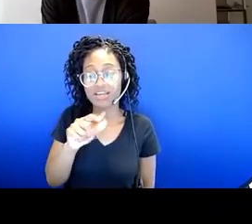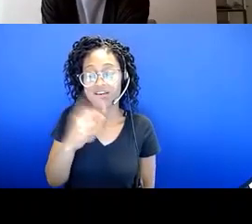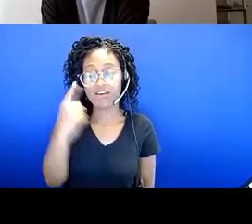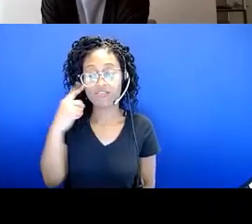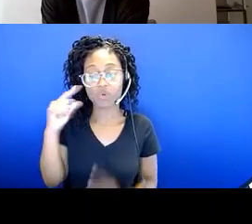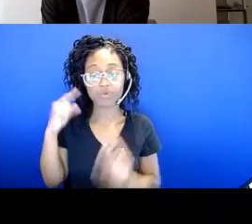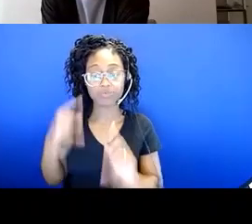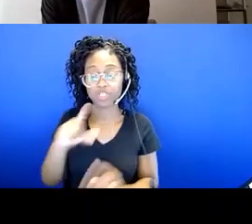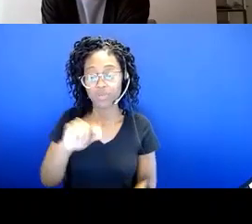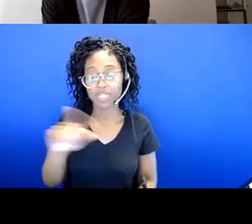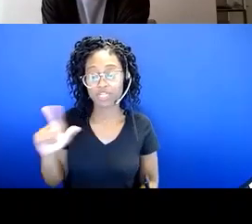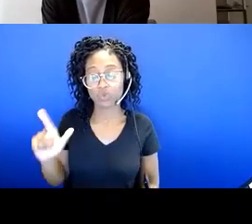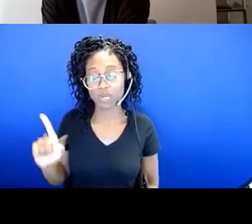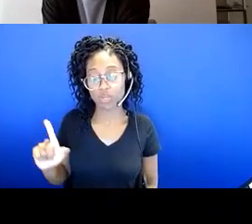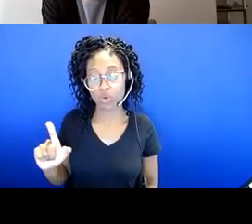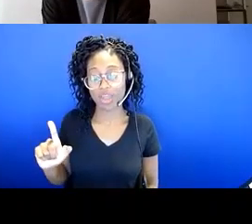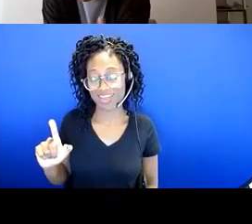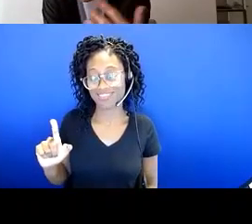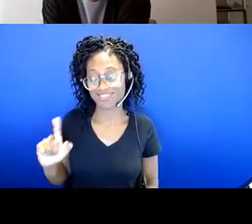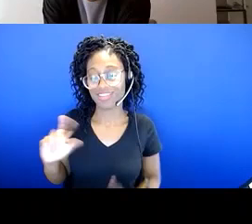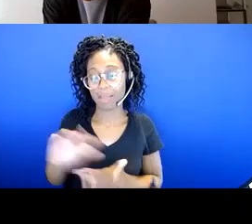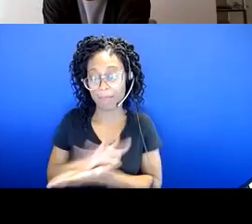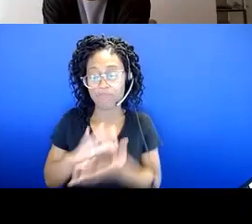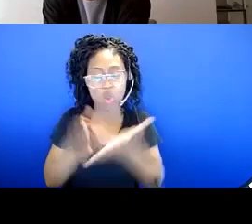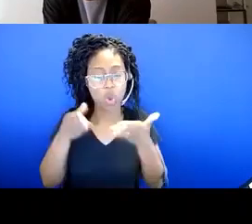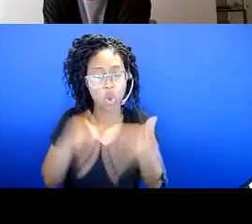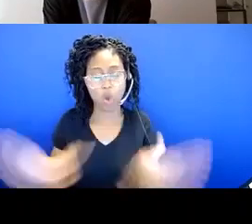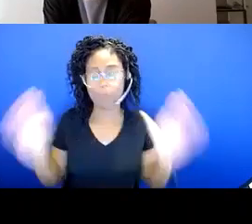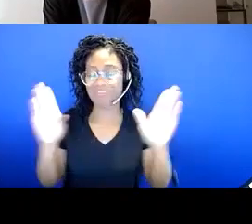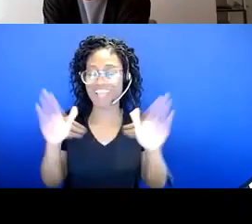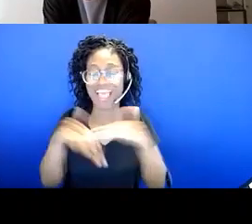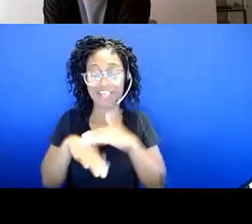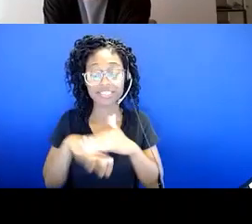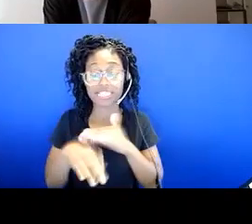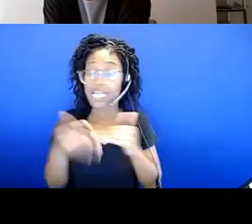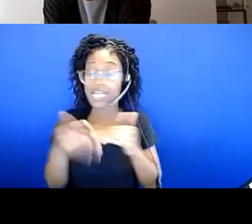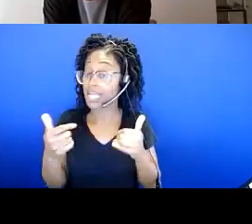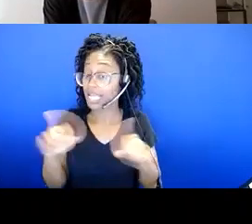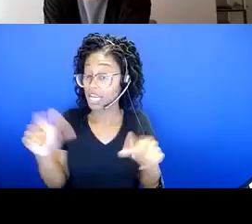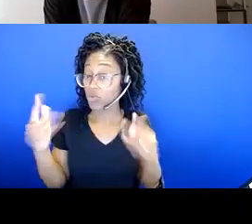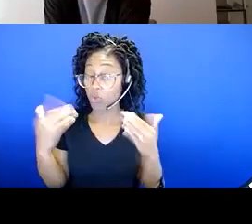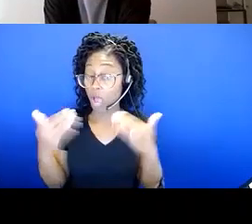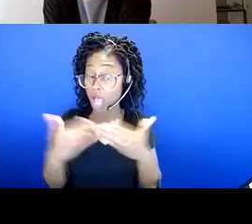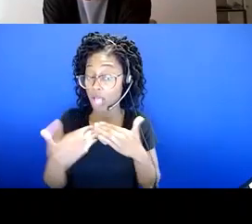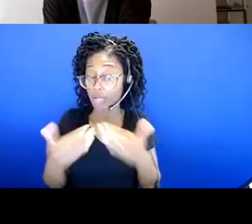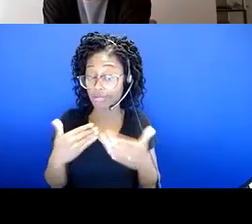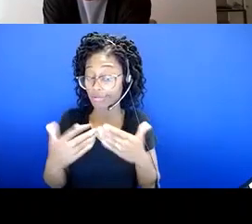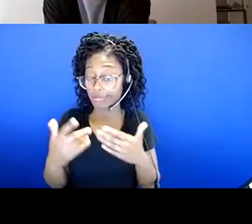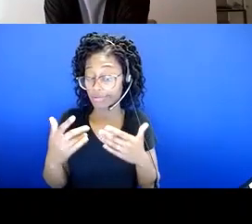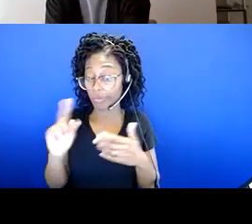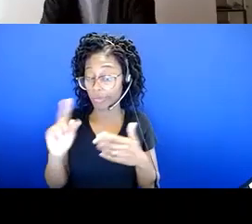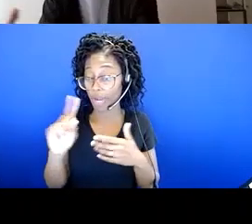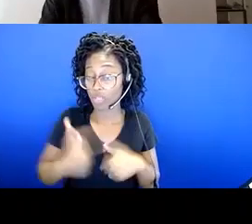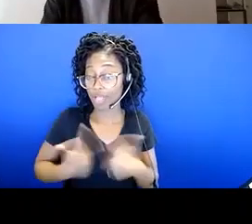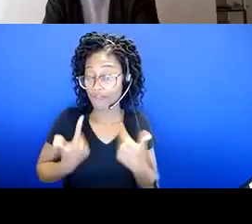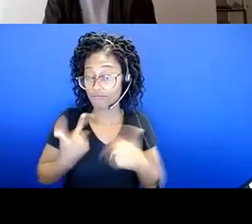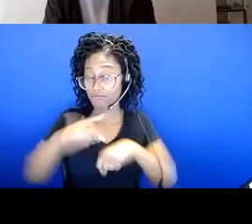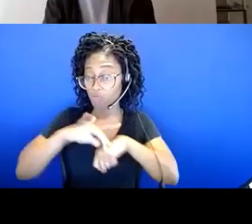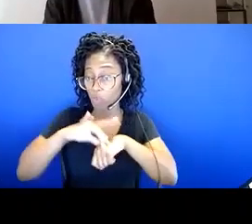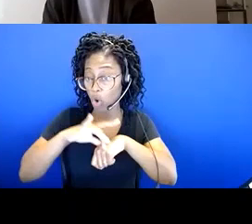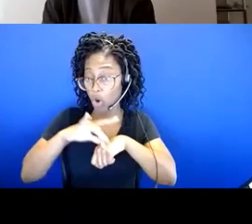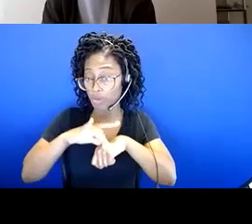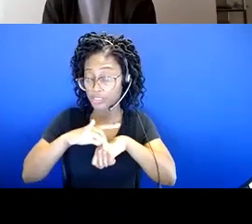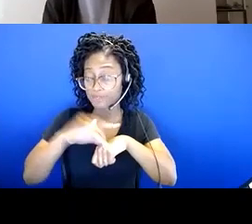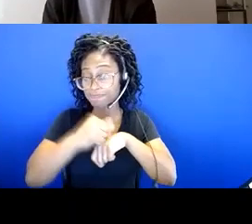open access product. Anyone worldwide can enter it and be part of the viewer